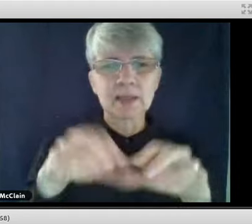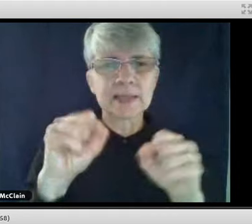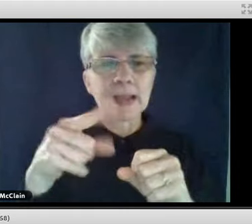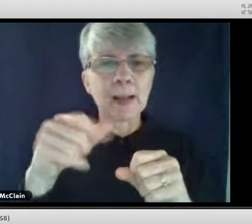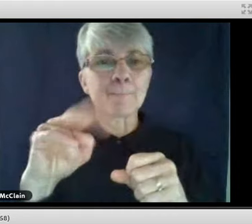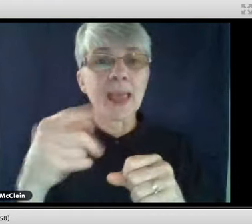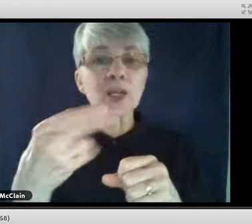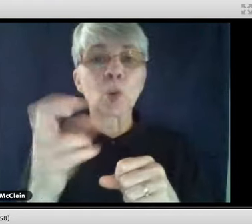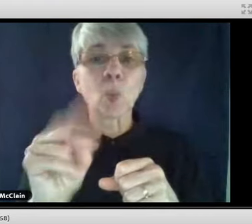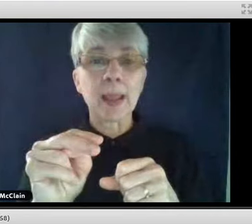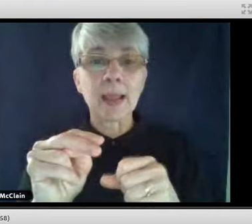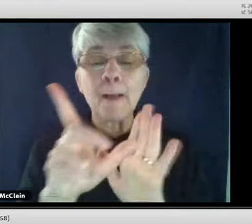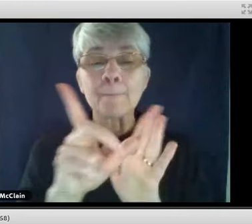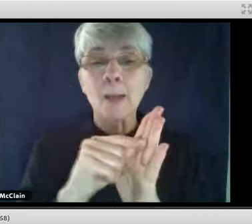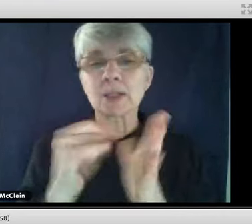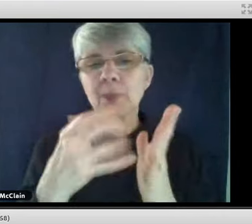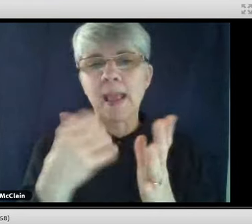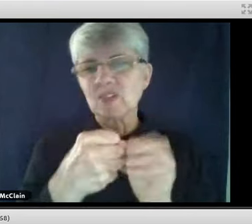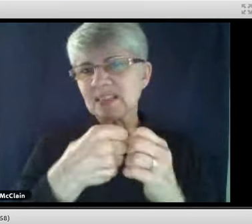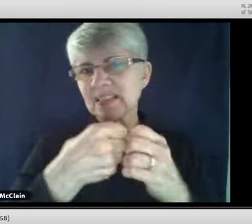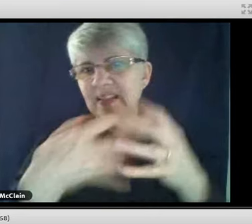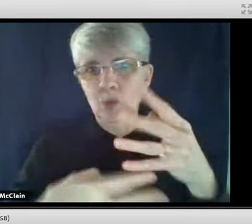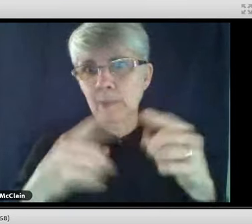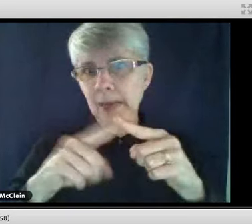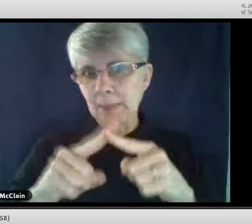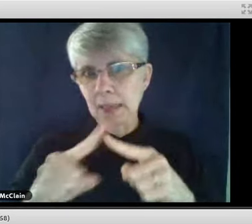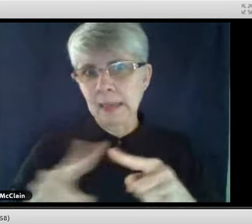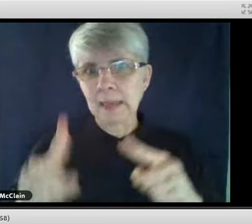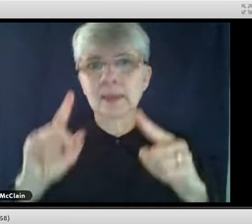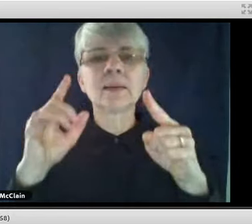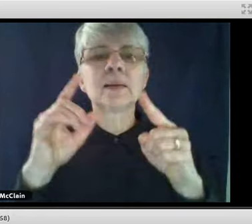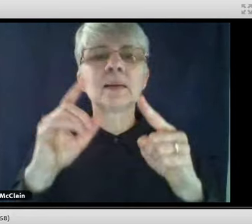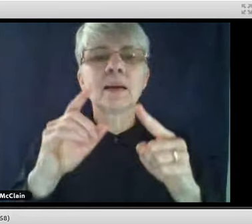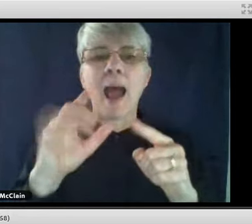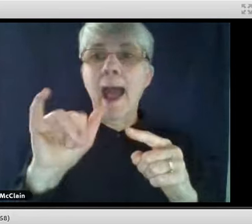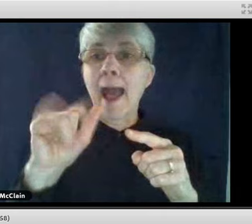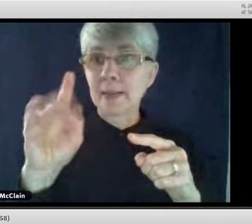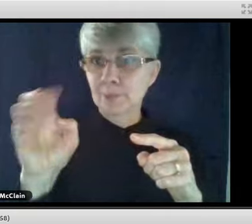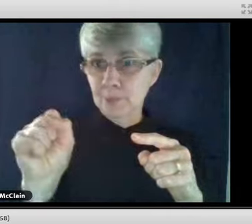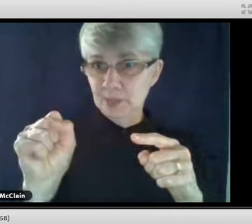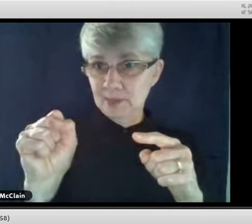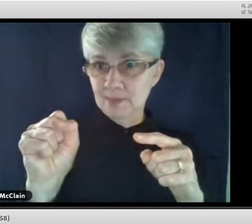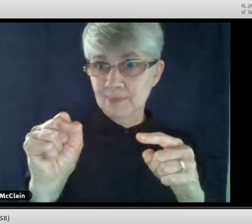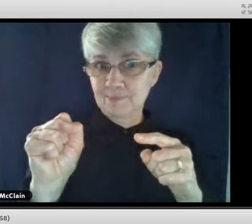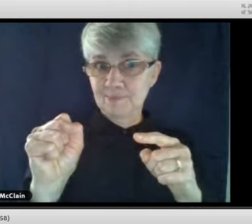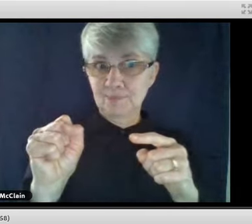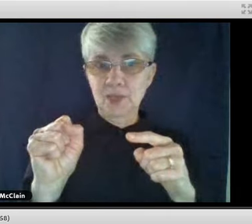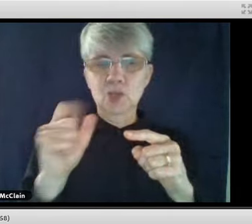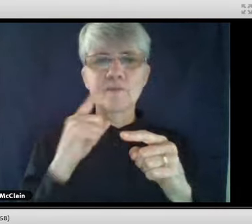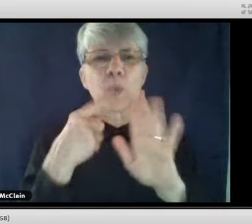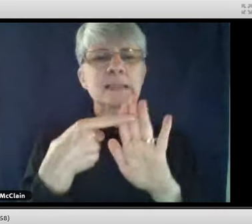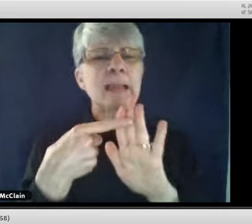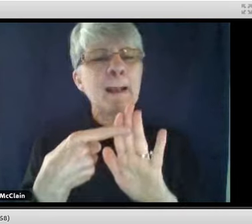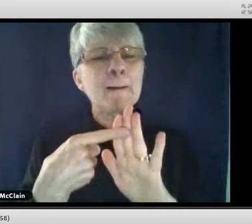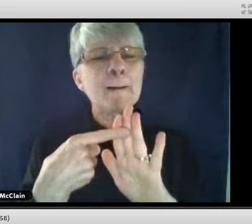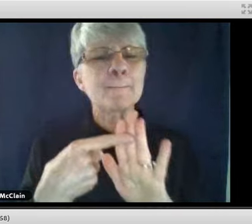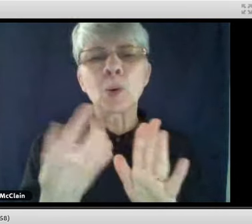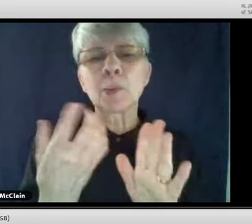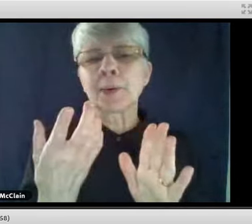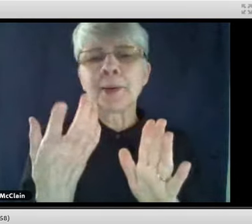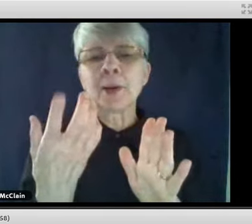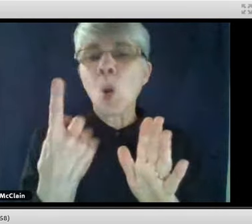publication, may have multiple, many different items associated with it. So for example, we could have,